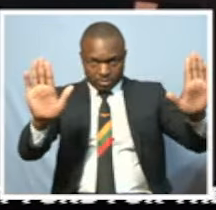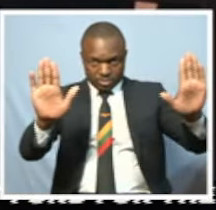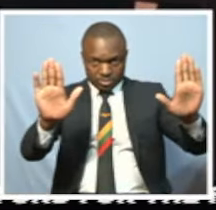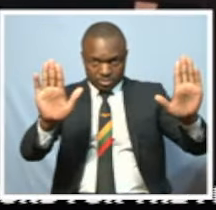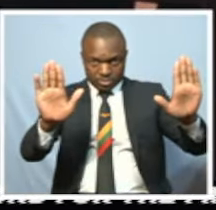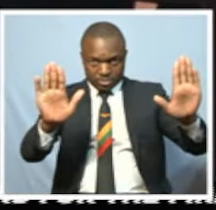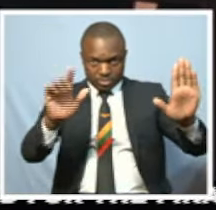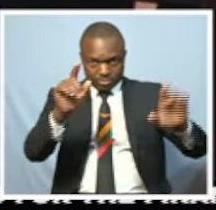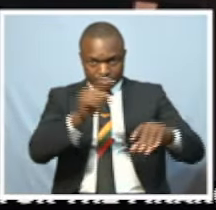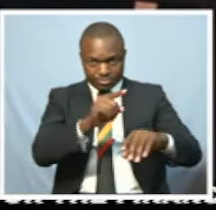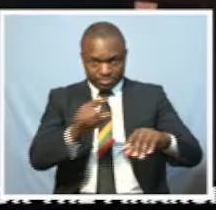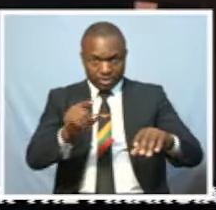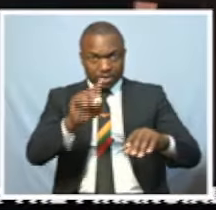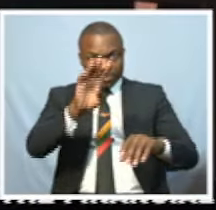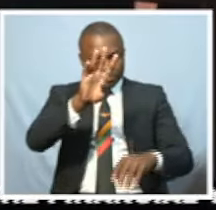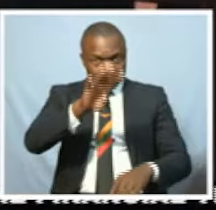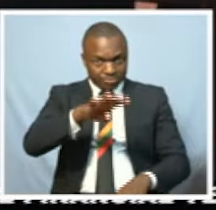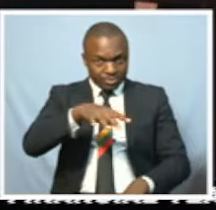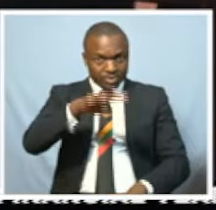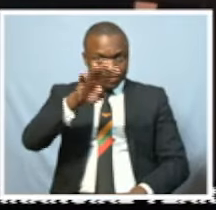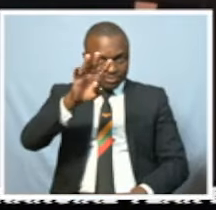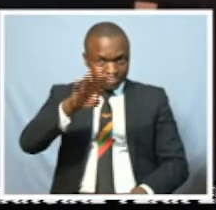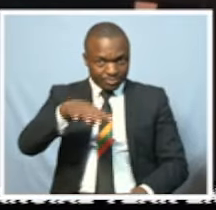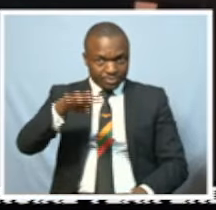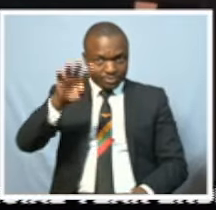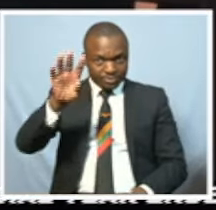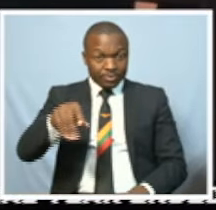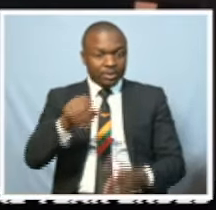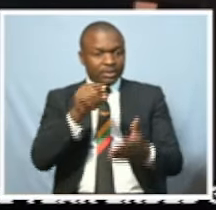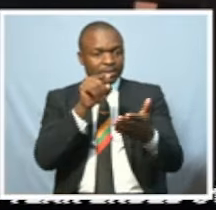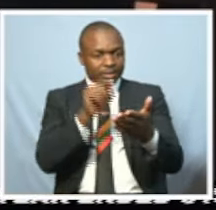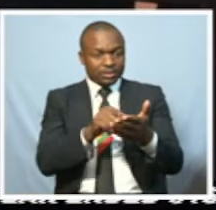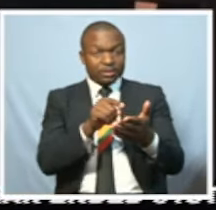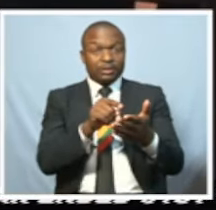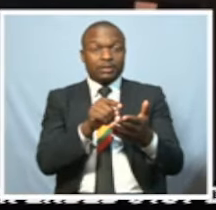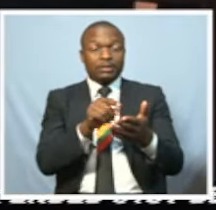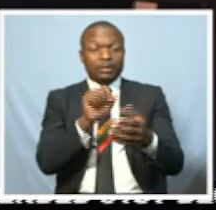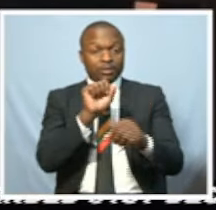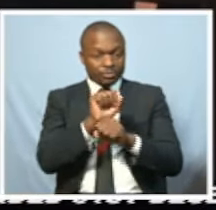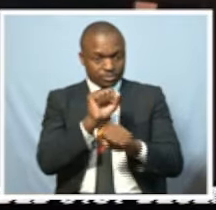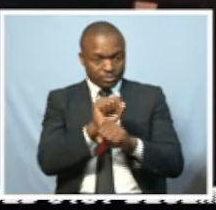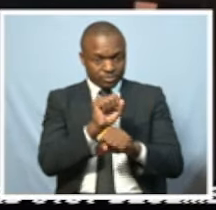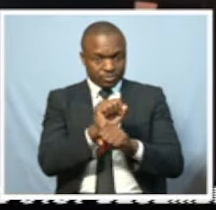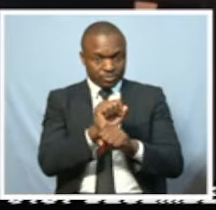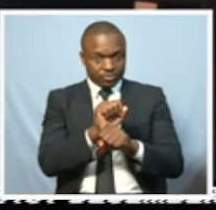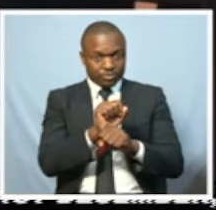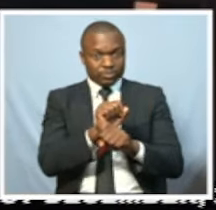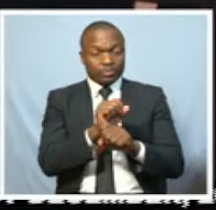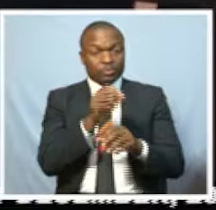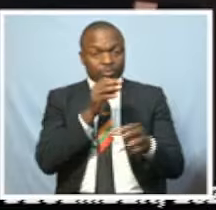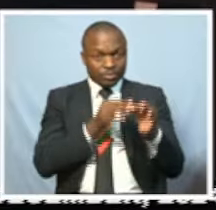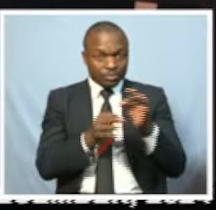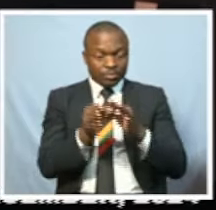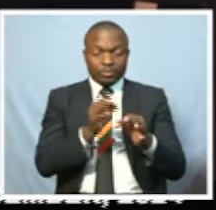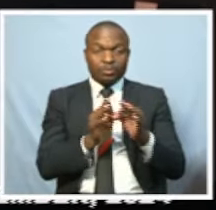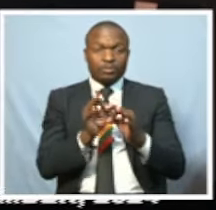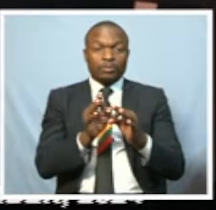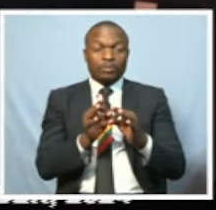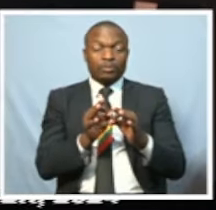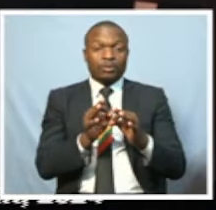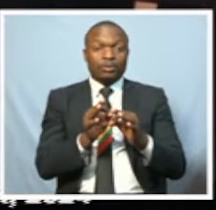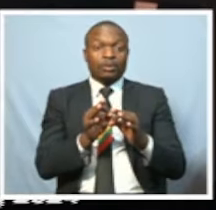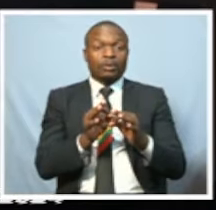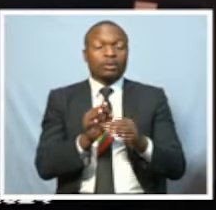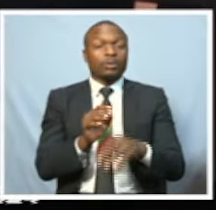works that were described on page 2. The outstanding works included plumbing,